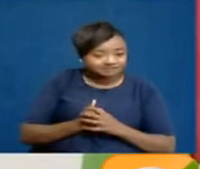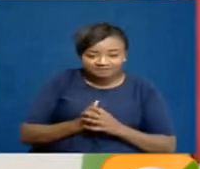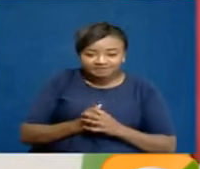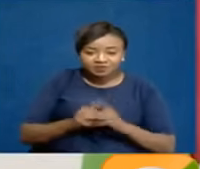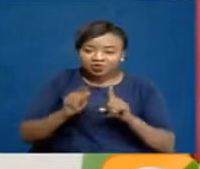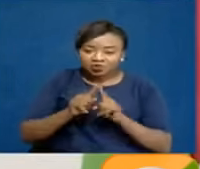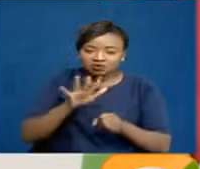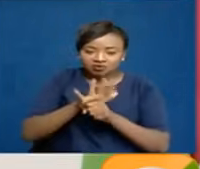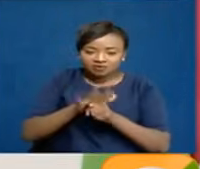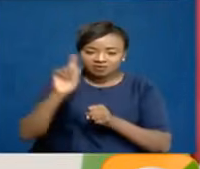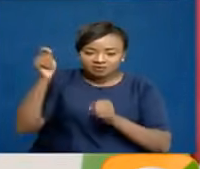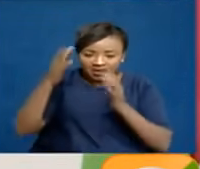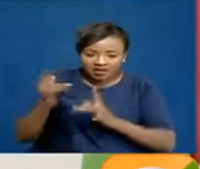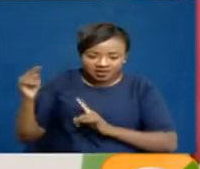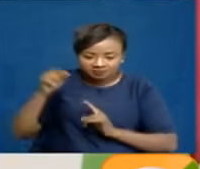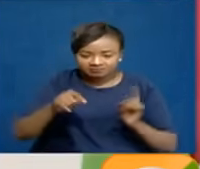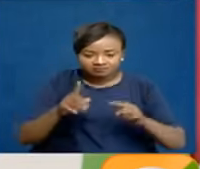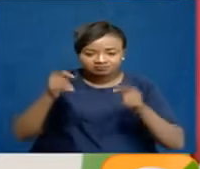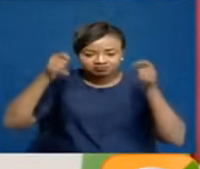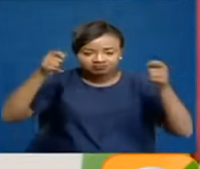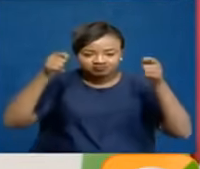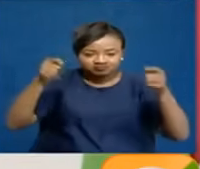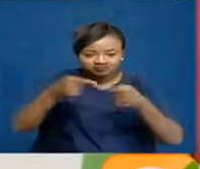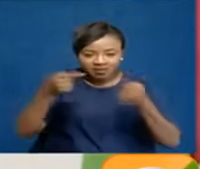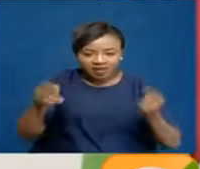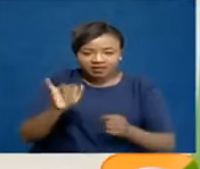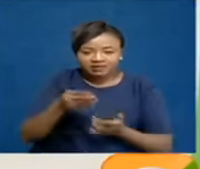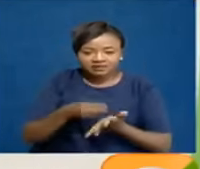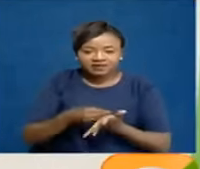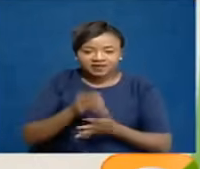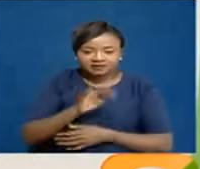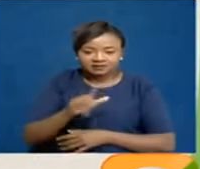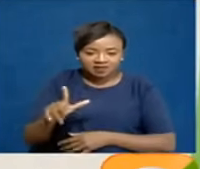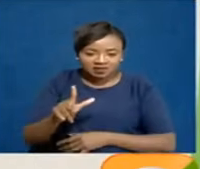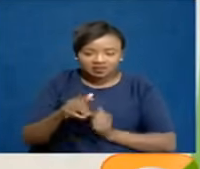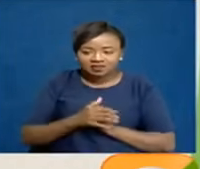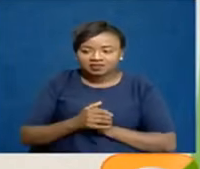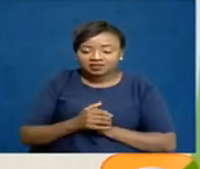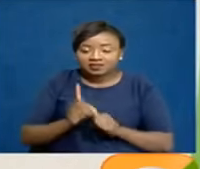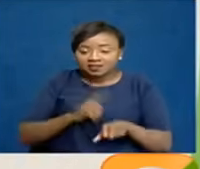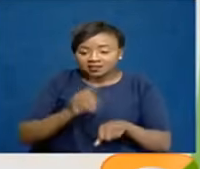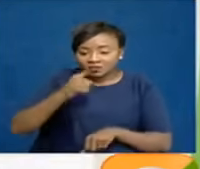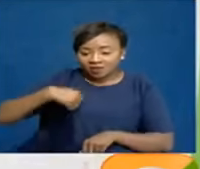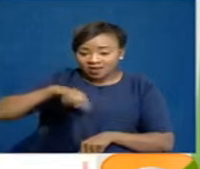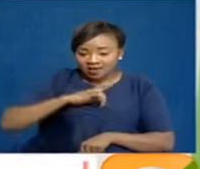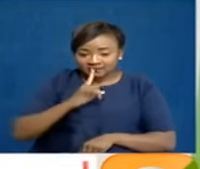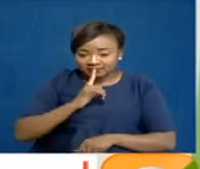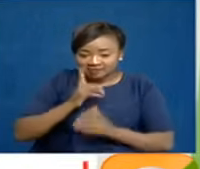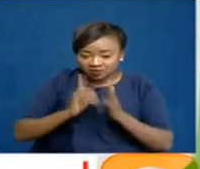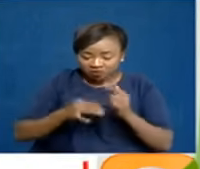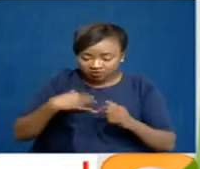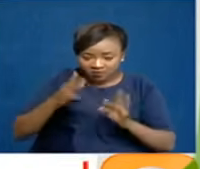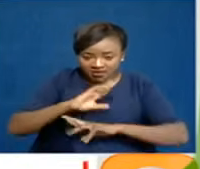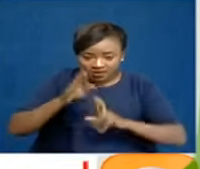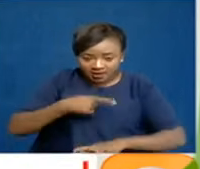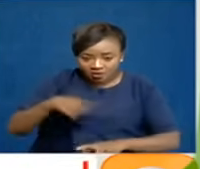Kenyans coming out to protest against the finance bills, they went ahead to pass them. When we say we go to the street, it